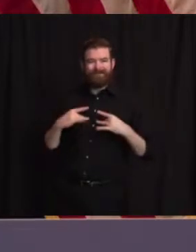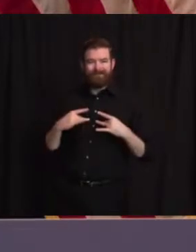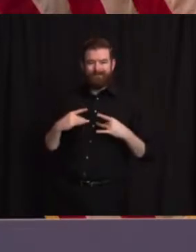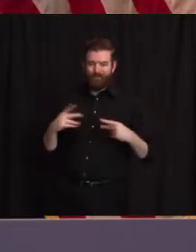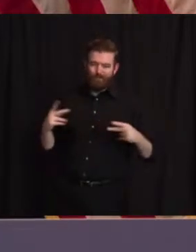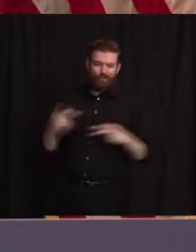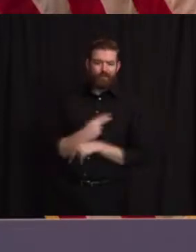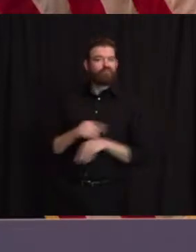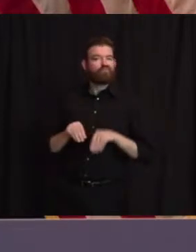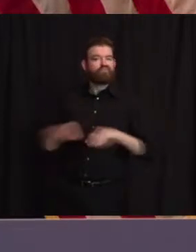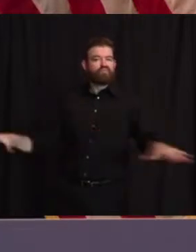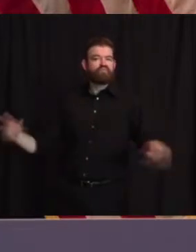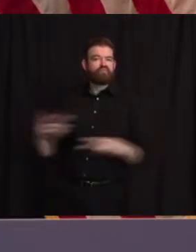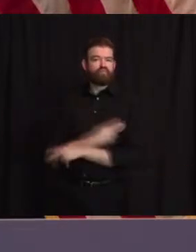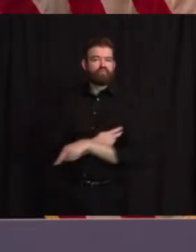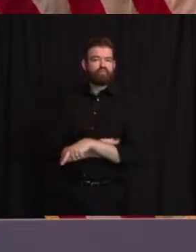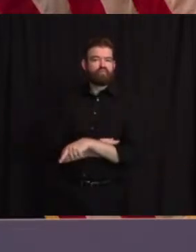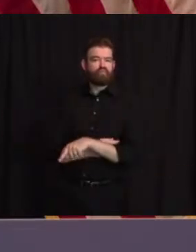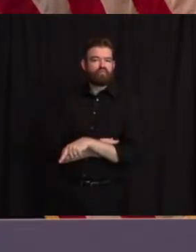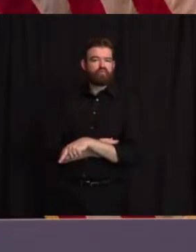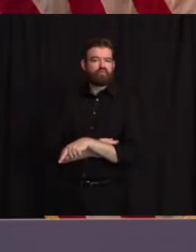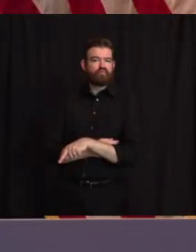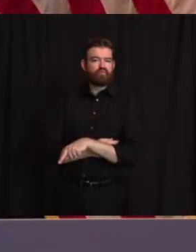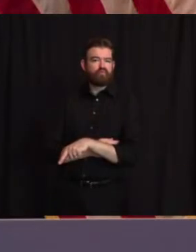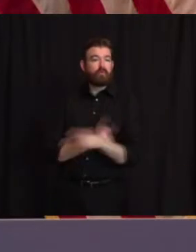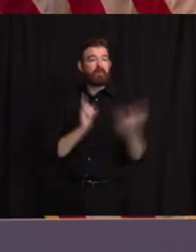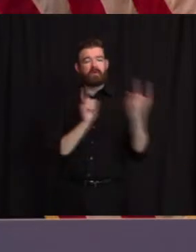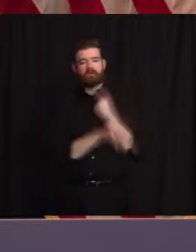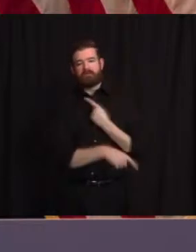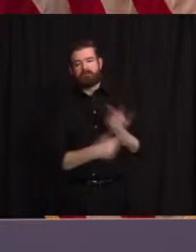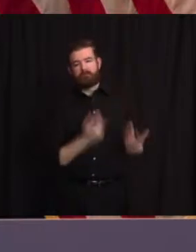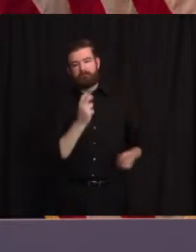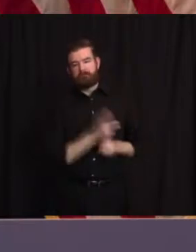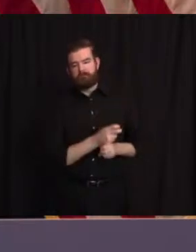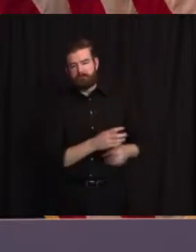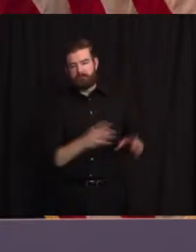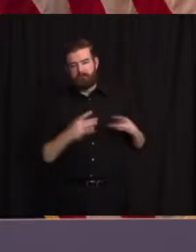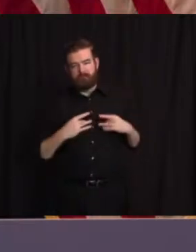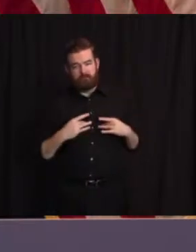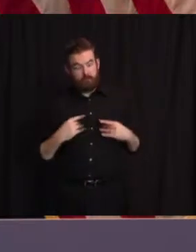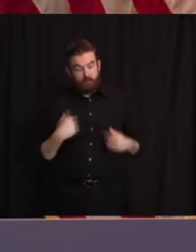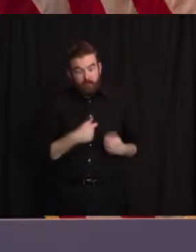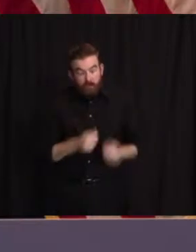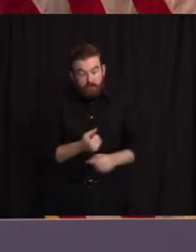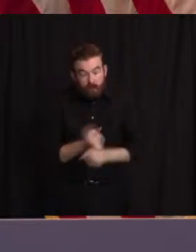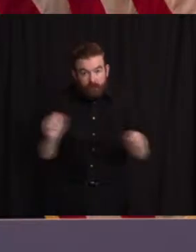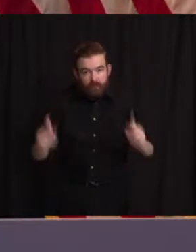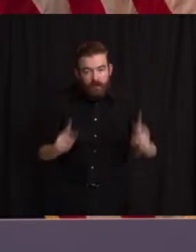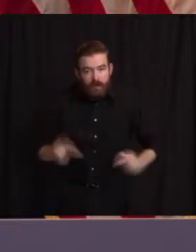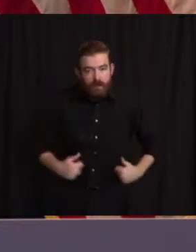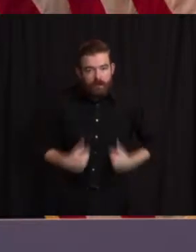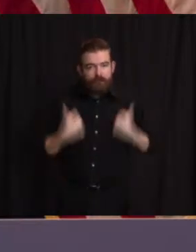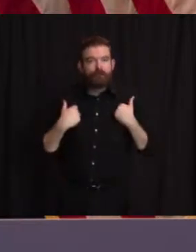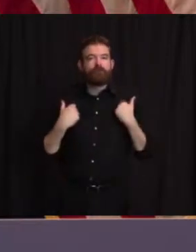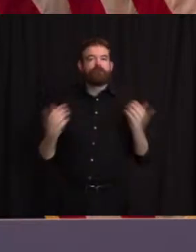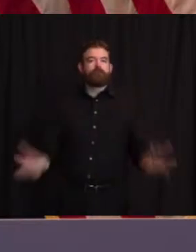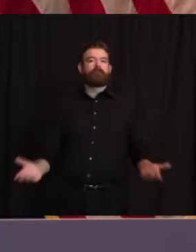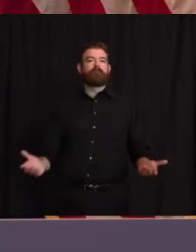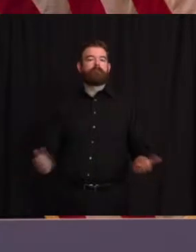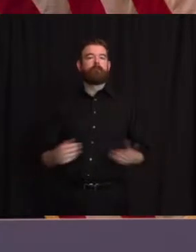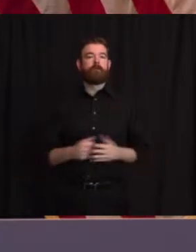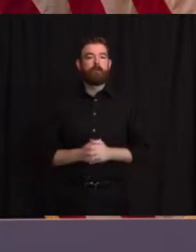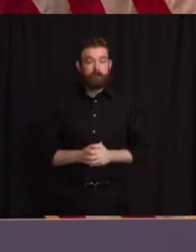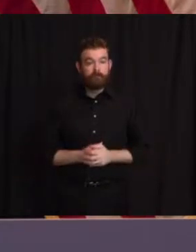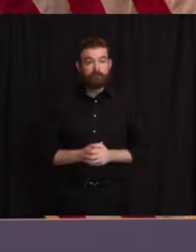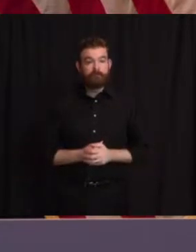and alive as possible. So again, Pat, thank you for that report. Let's start over here if we could, and we're going to go quickly just because it's we got a lot of folks who